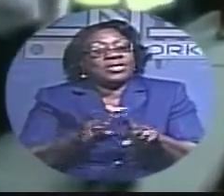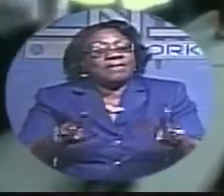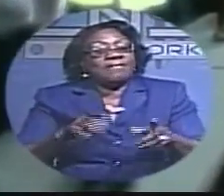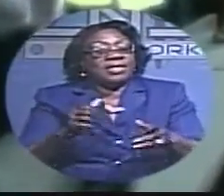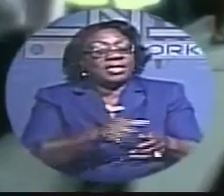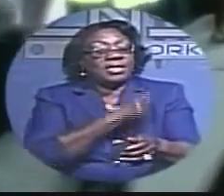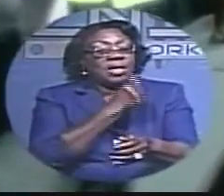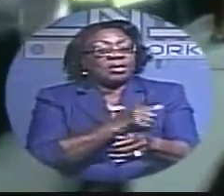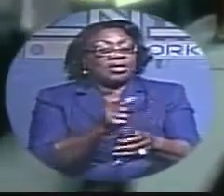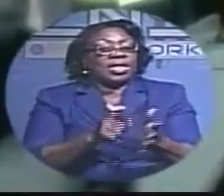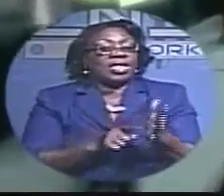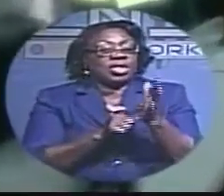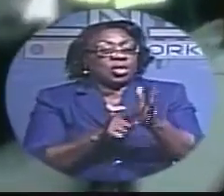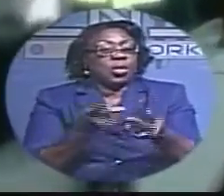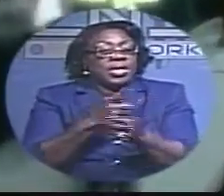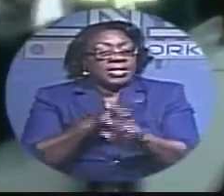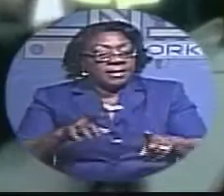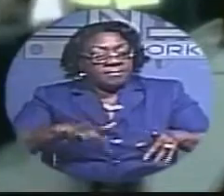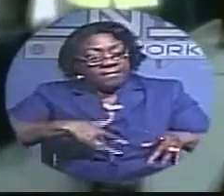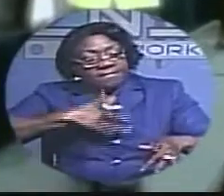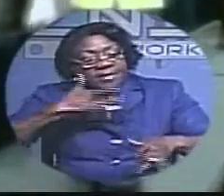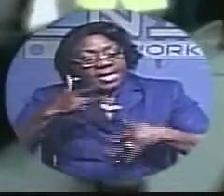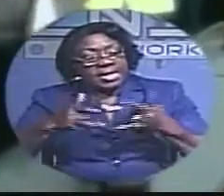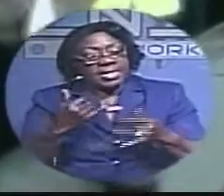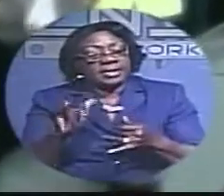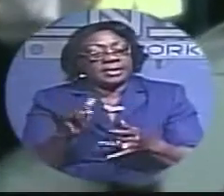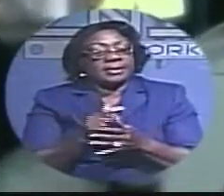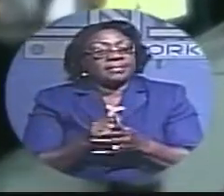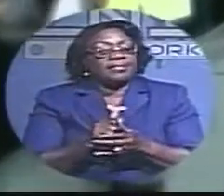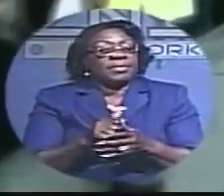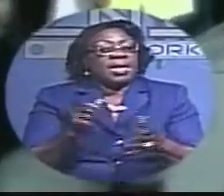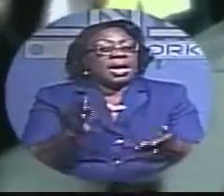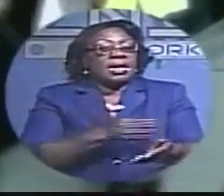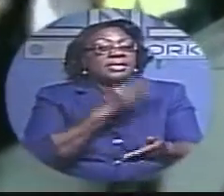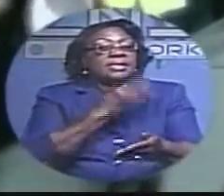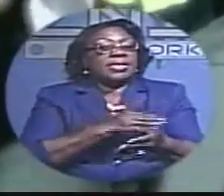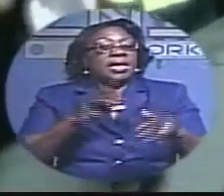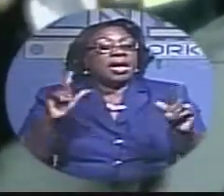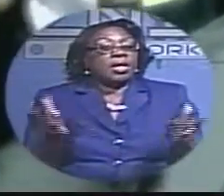express different emotions and have different feelings and, you know, sing in a lot of different ways.